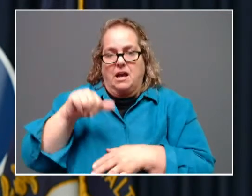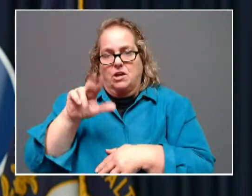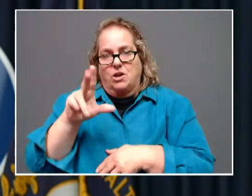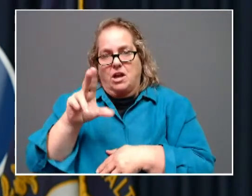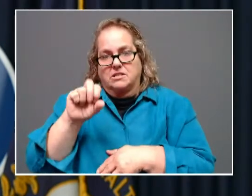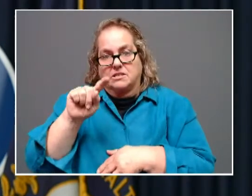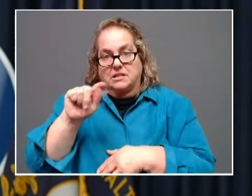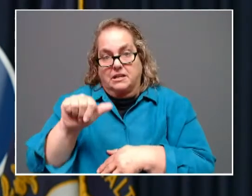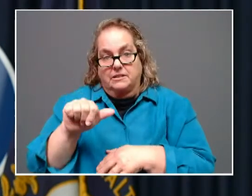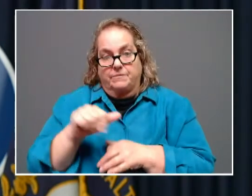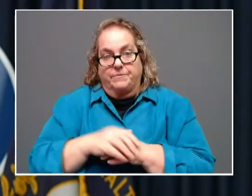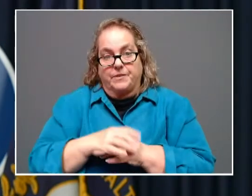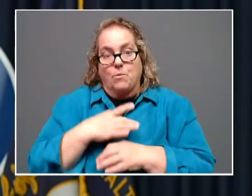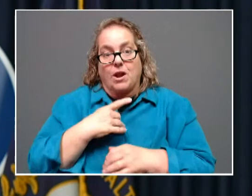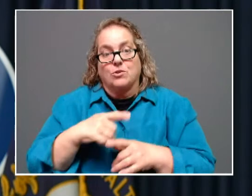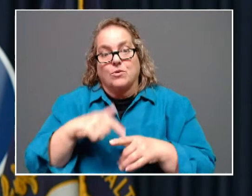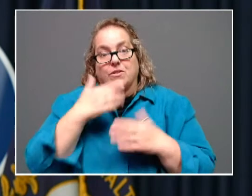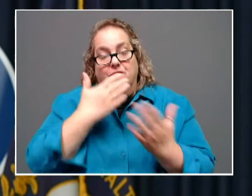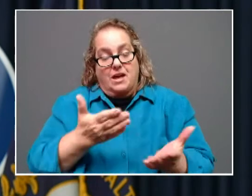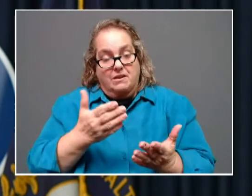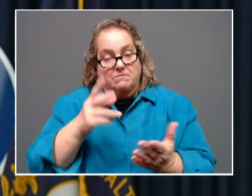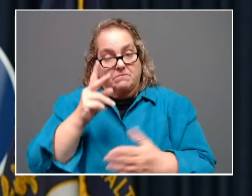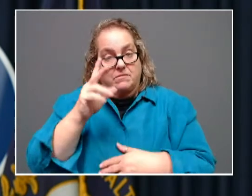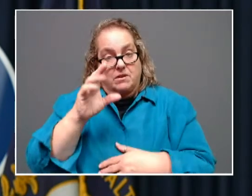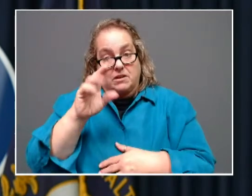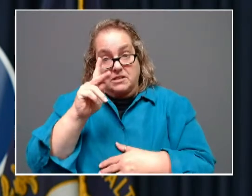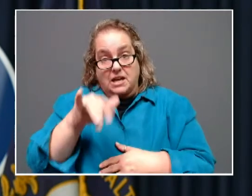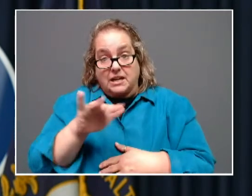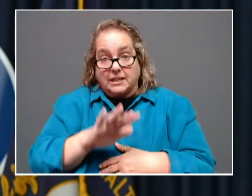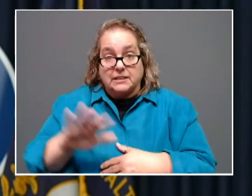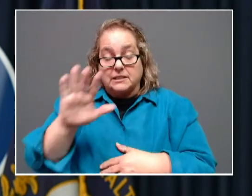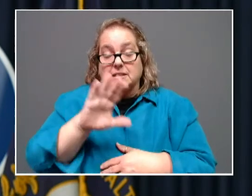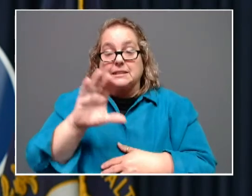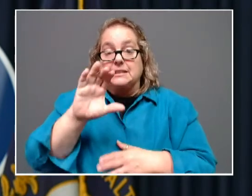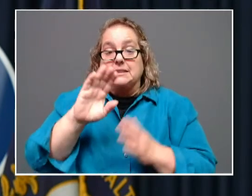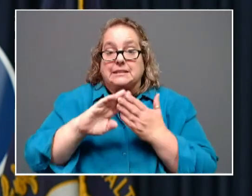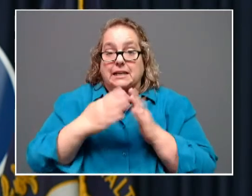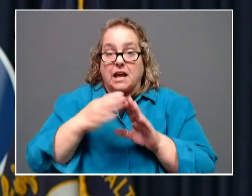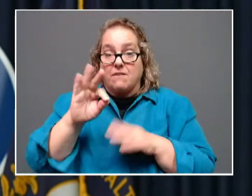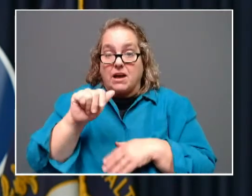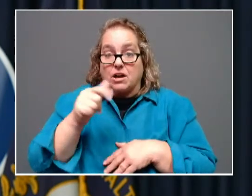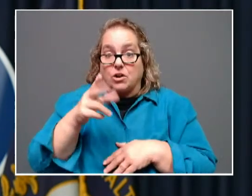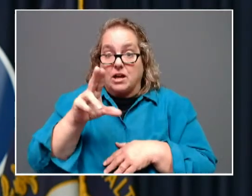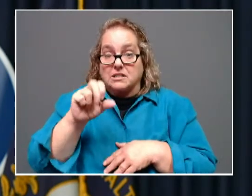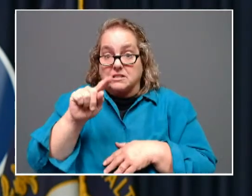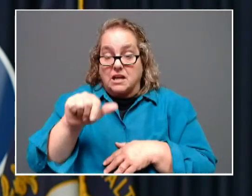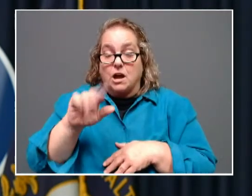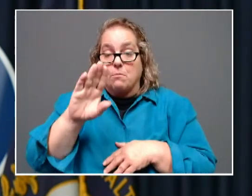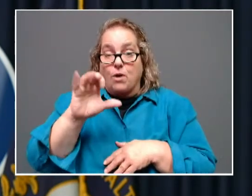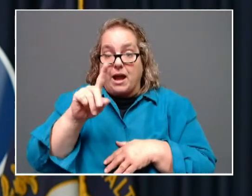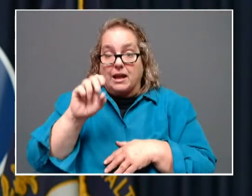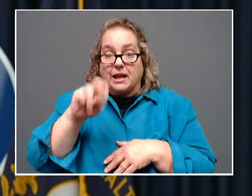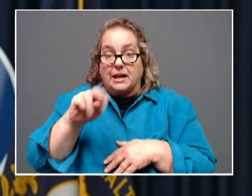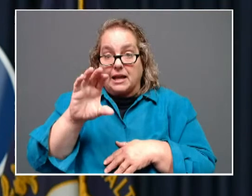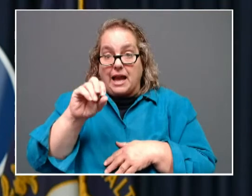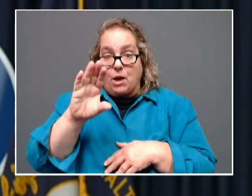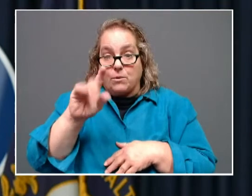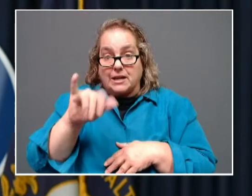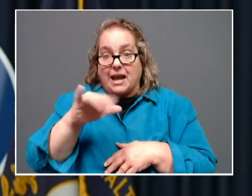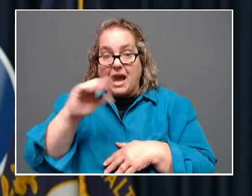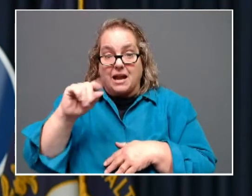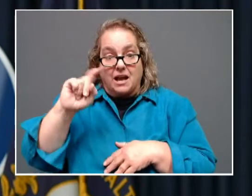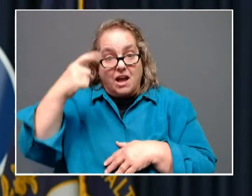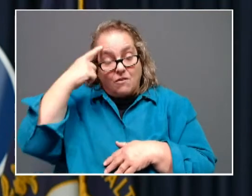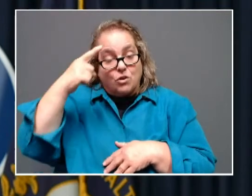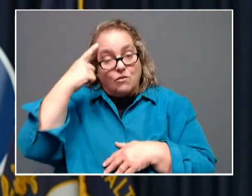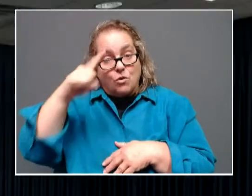I would like to thank the Commonwealth, the city of Augusta, Bracken County, and the governor for whose support,